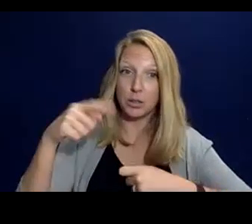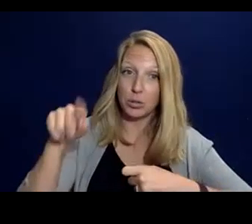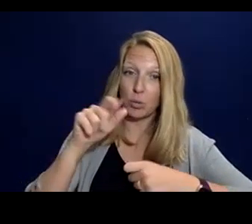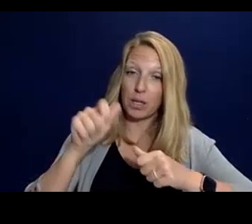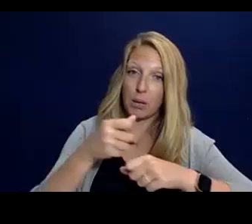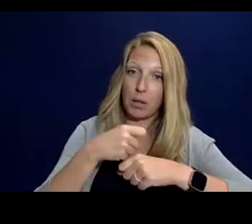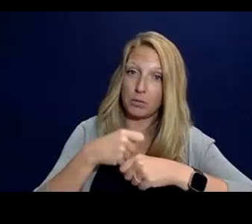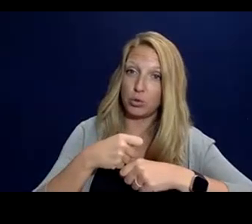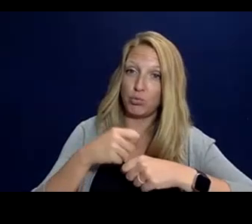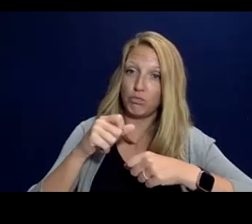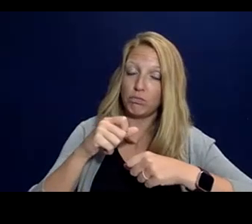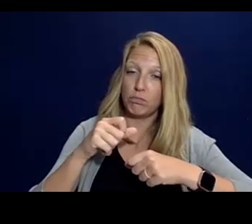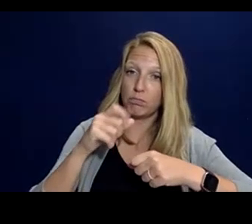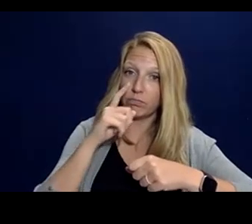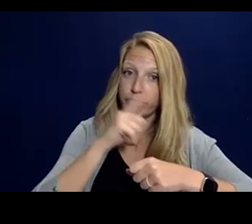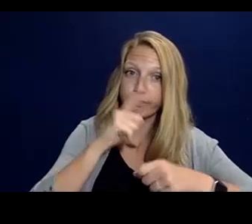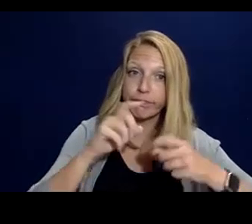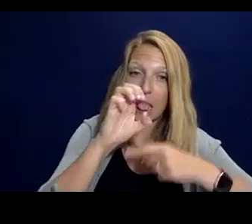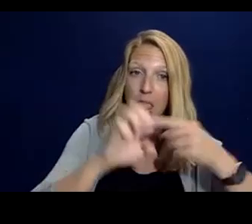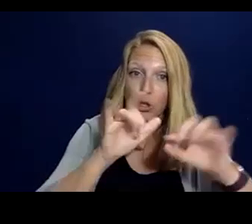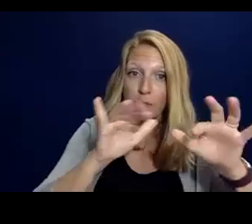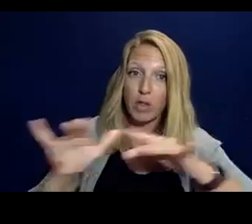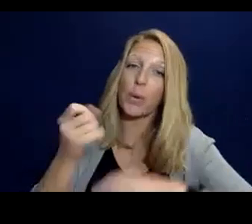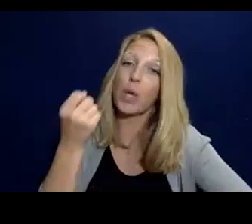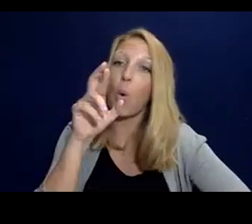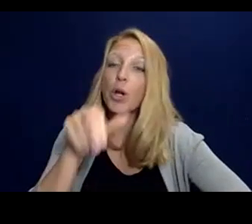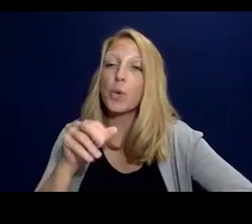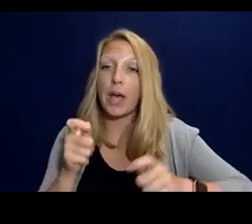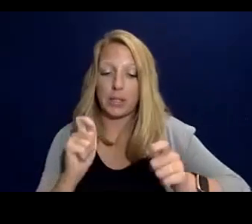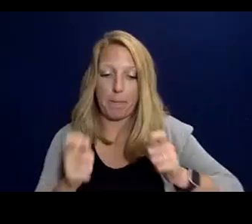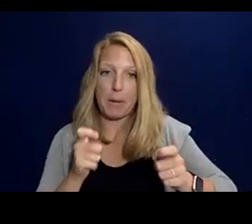electrons flowing, or we can manipulate the